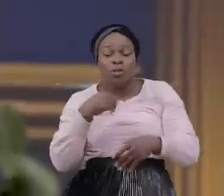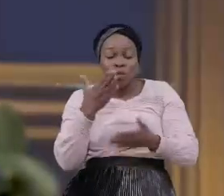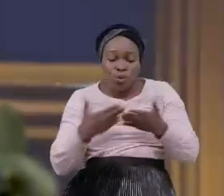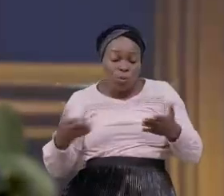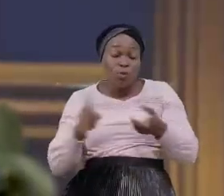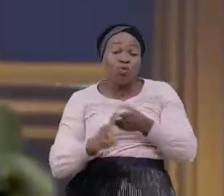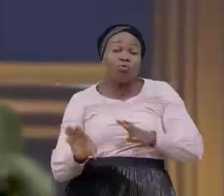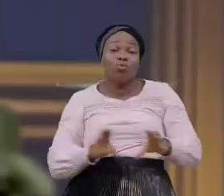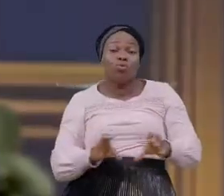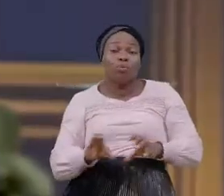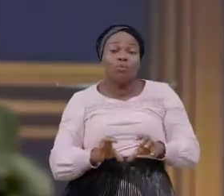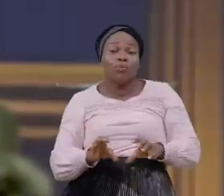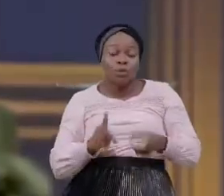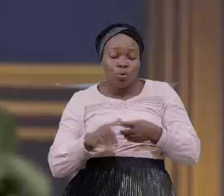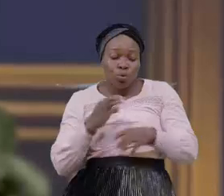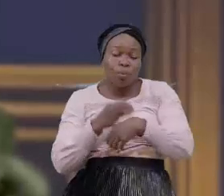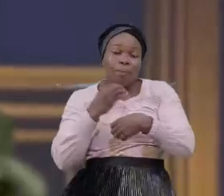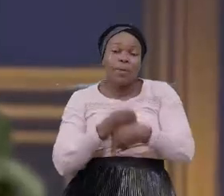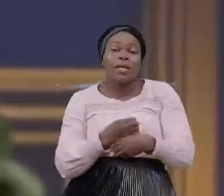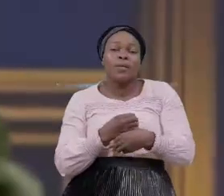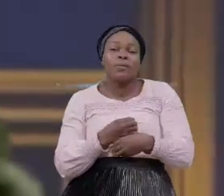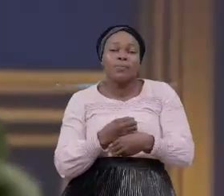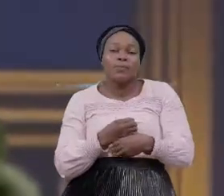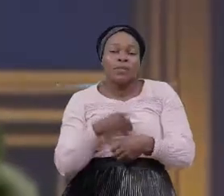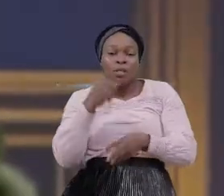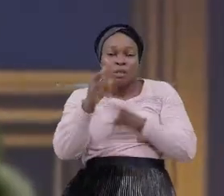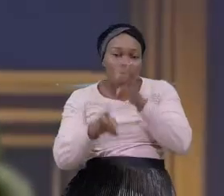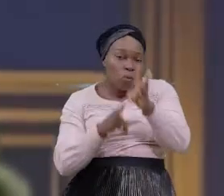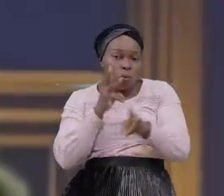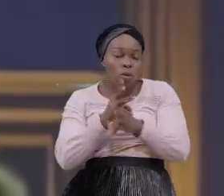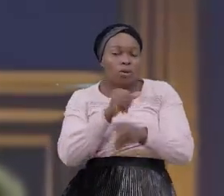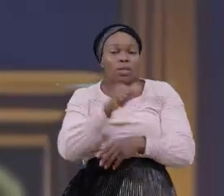to make my world better.